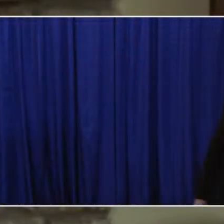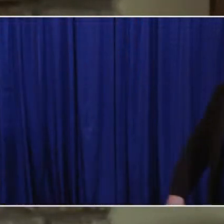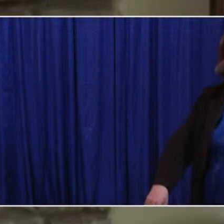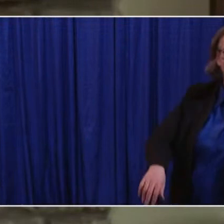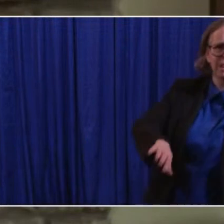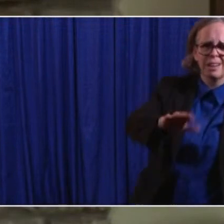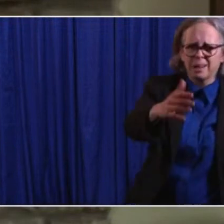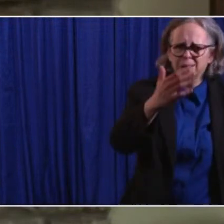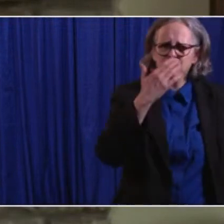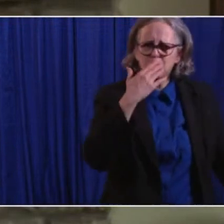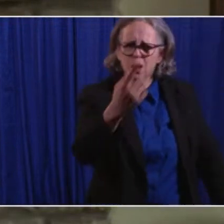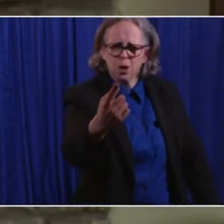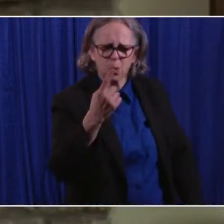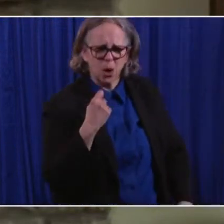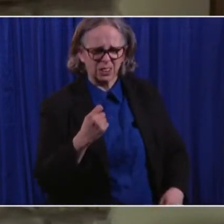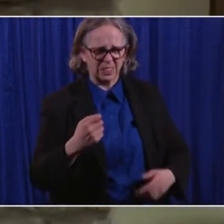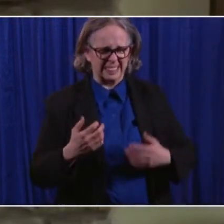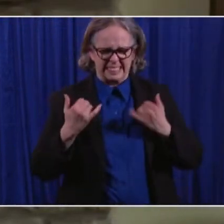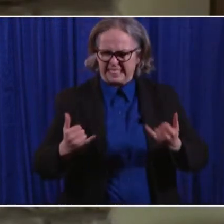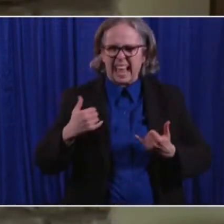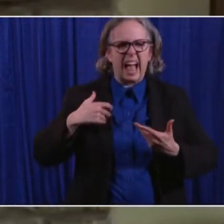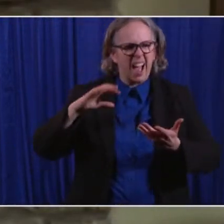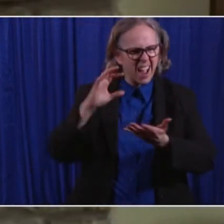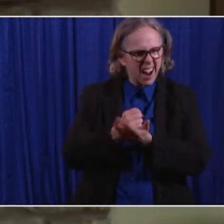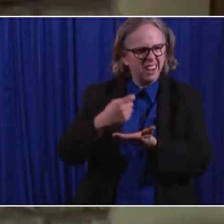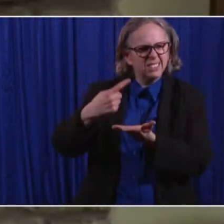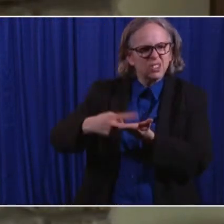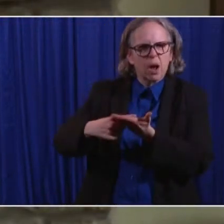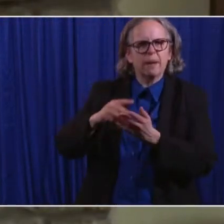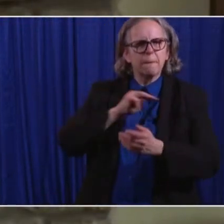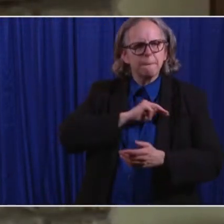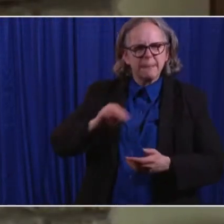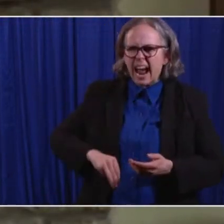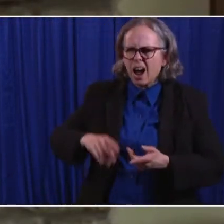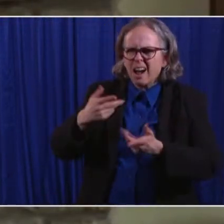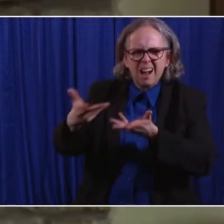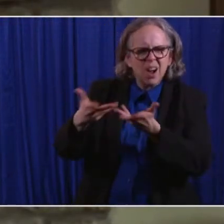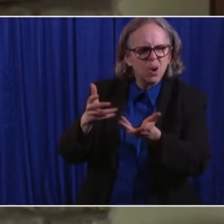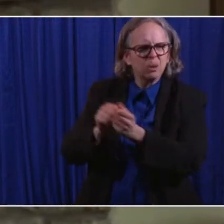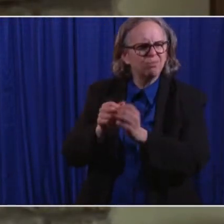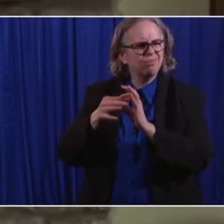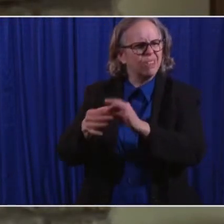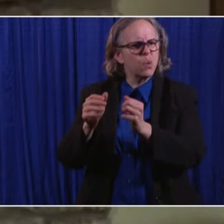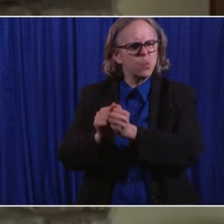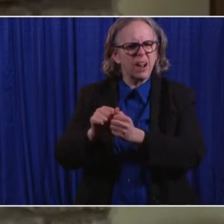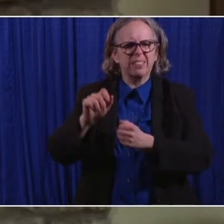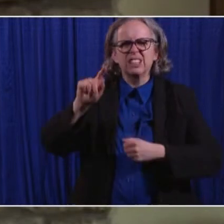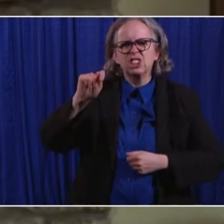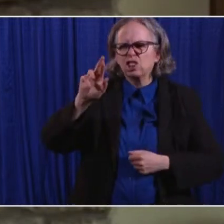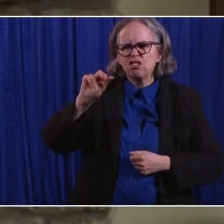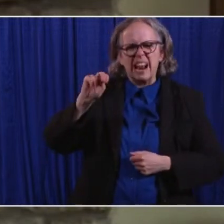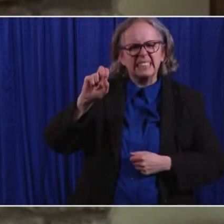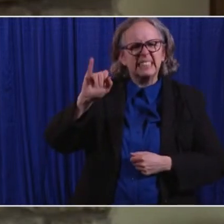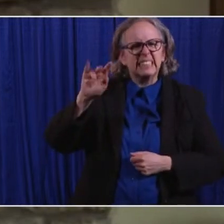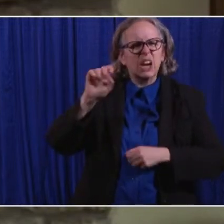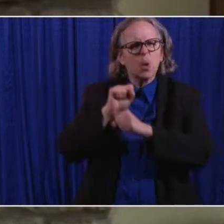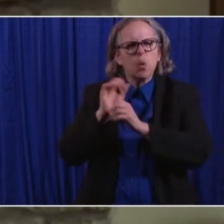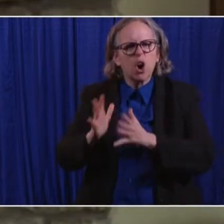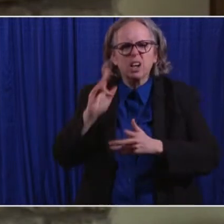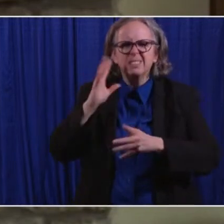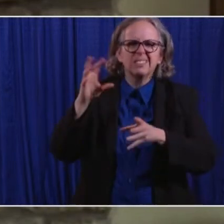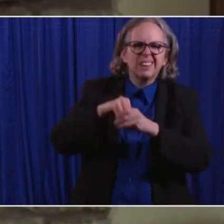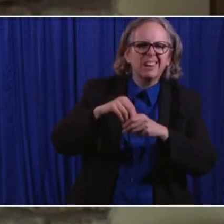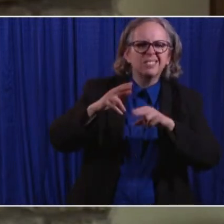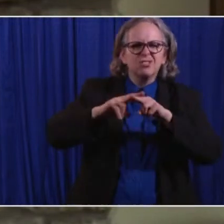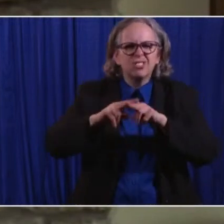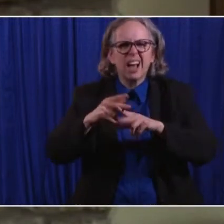about transit workers. Made a good point. We have, as you know, really not focused on essential